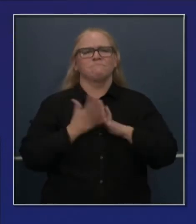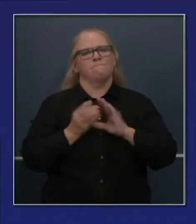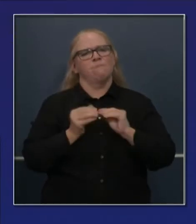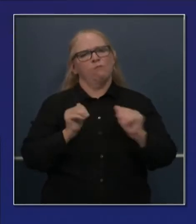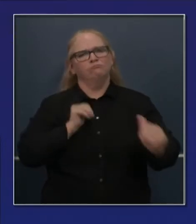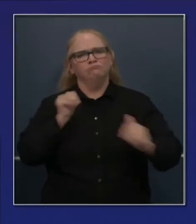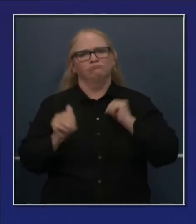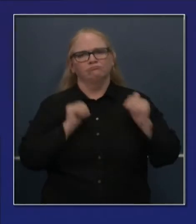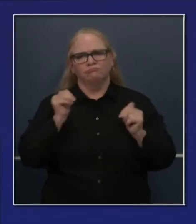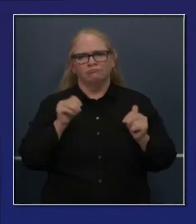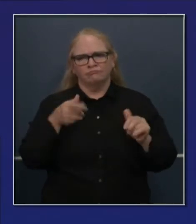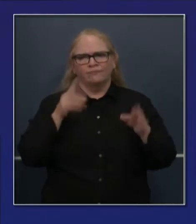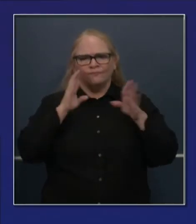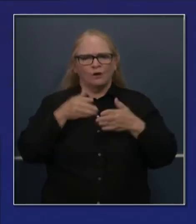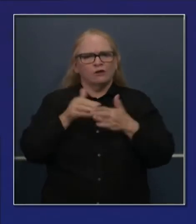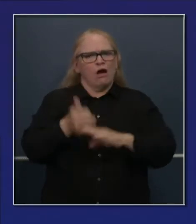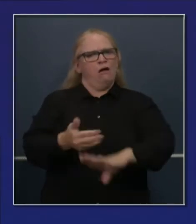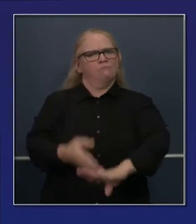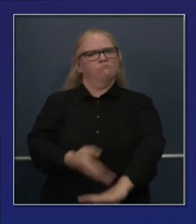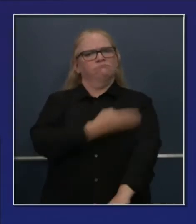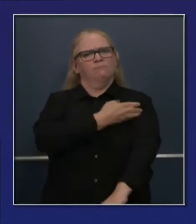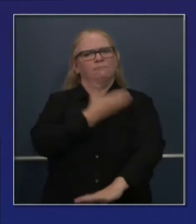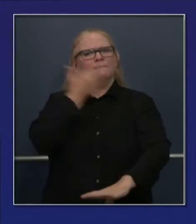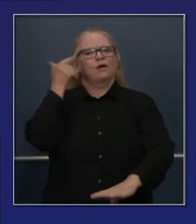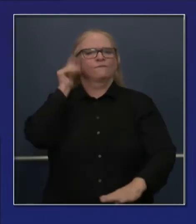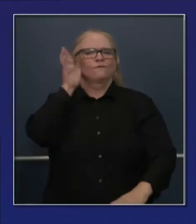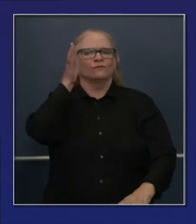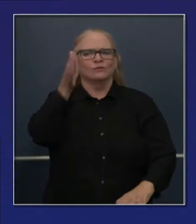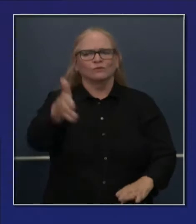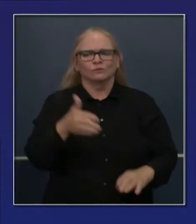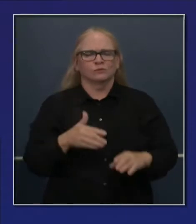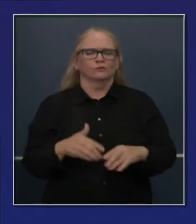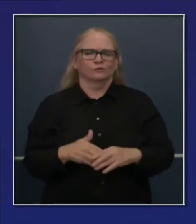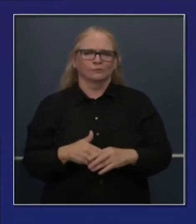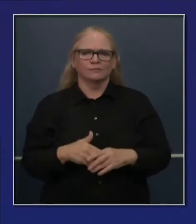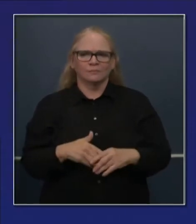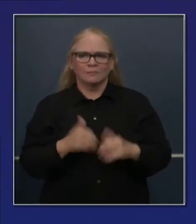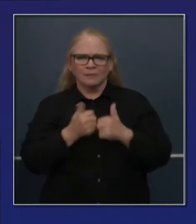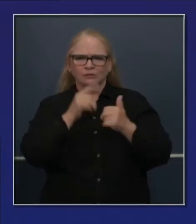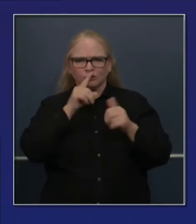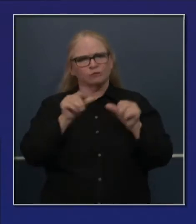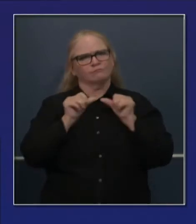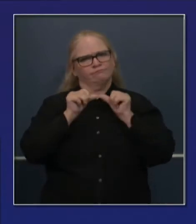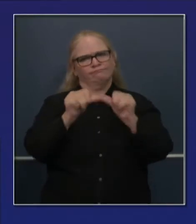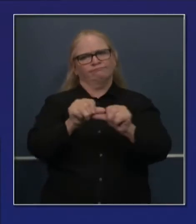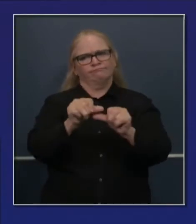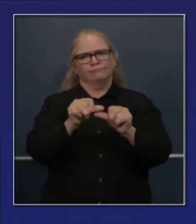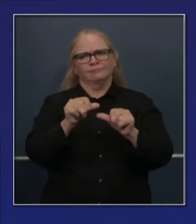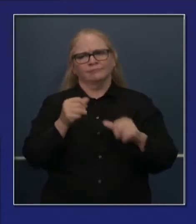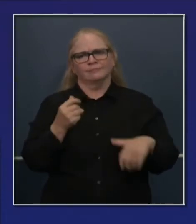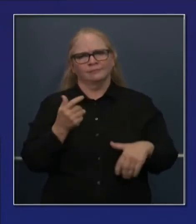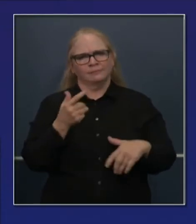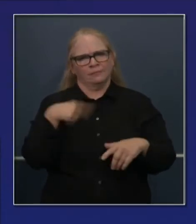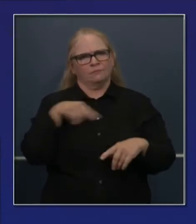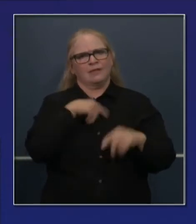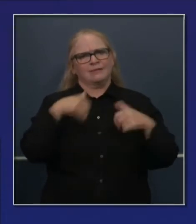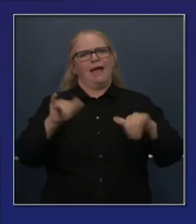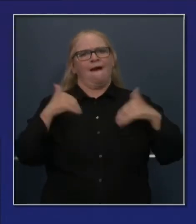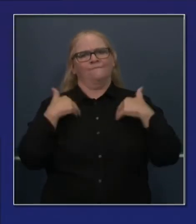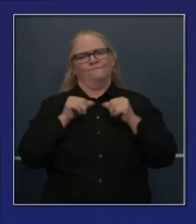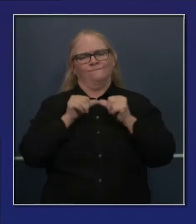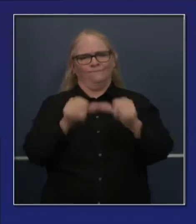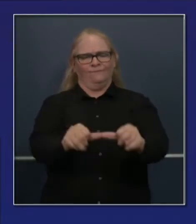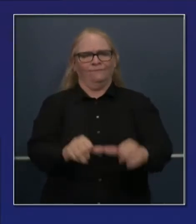focusing our efforts and our intention in making sure that that is the case. We need to make sure that we have a